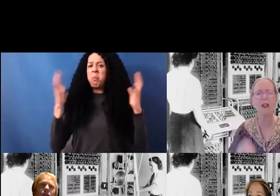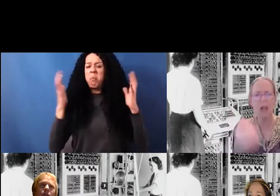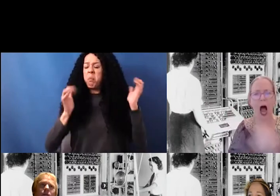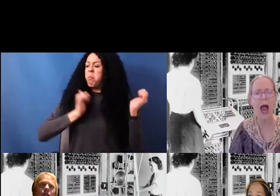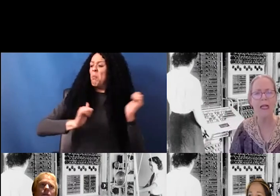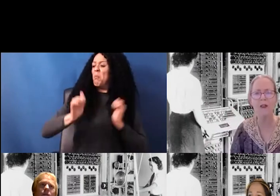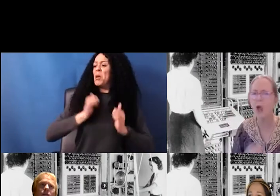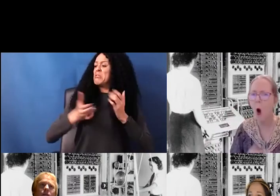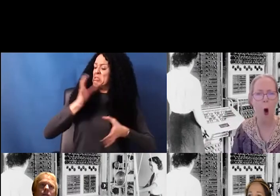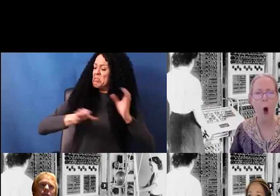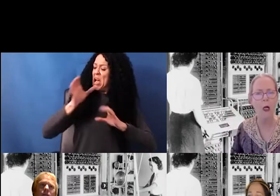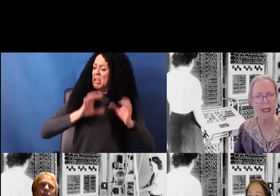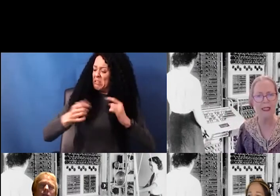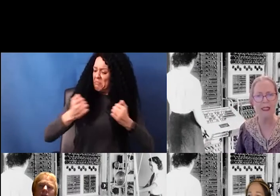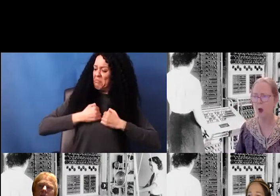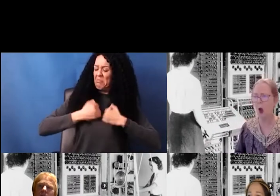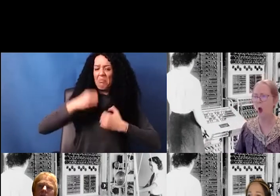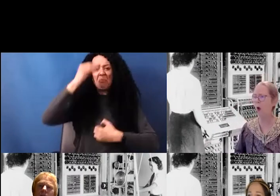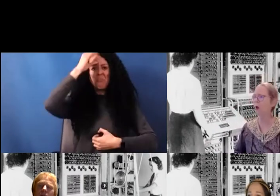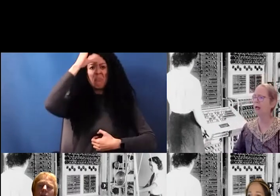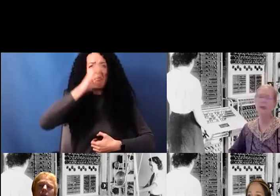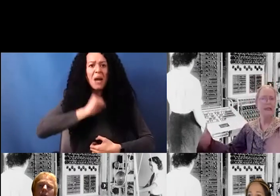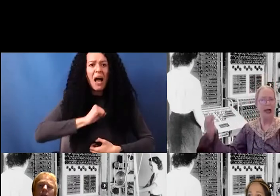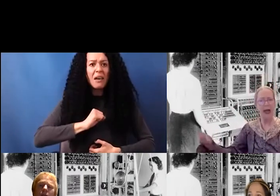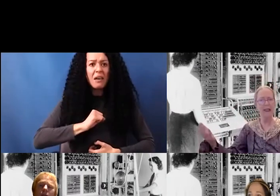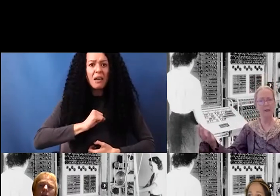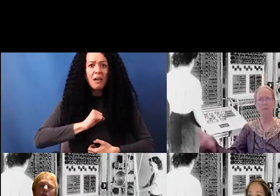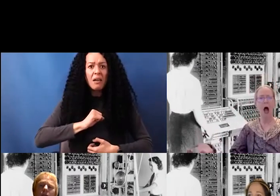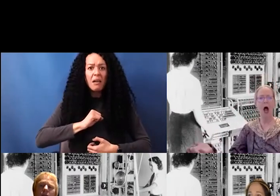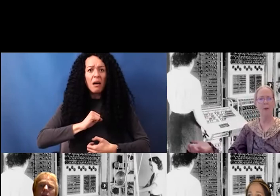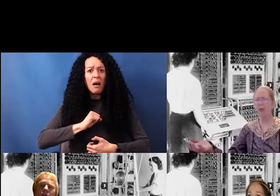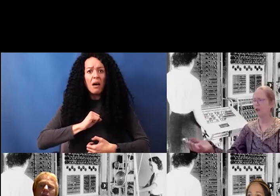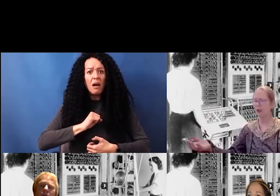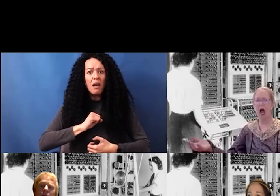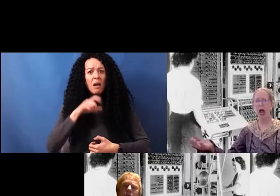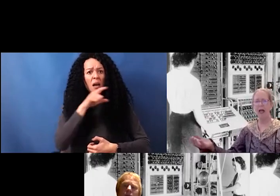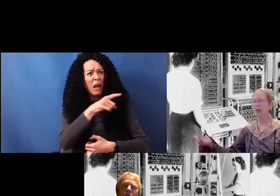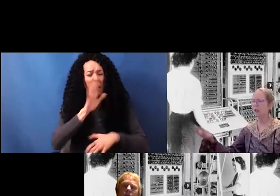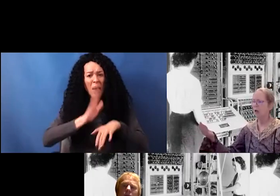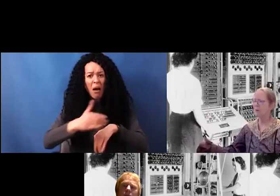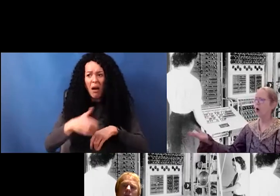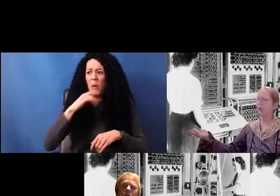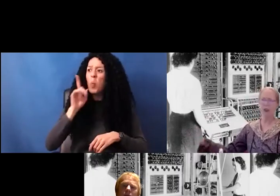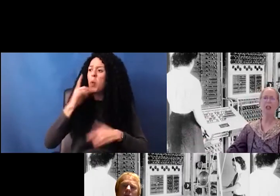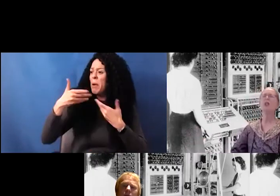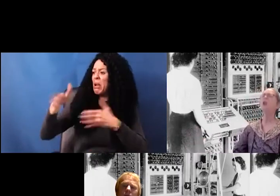of science all his own. As barbarous tyrants